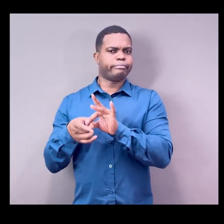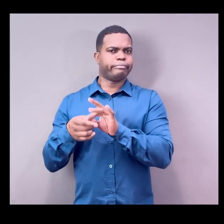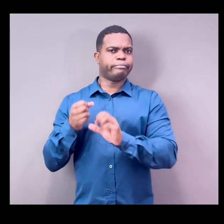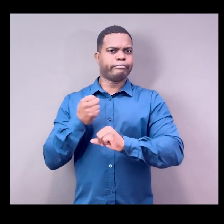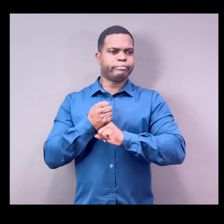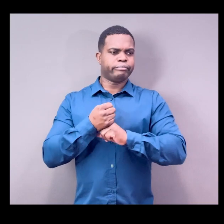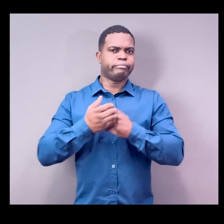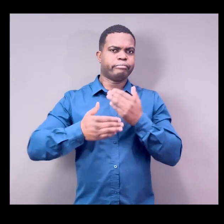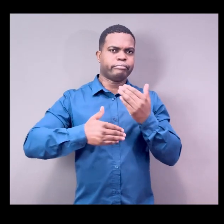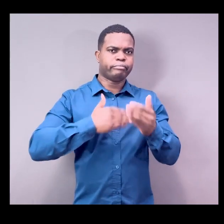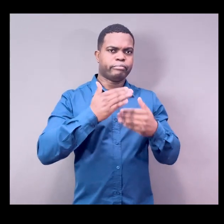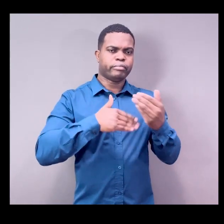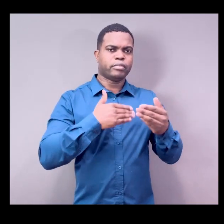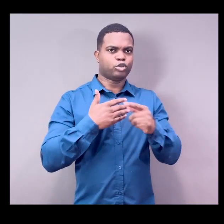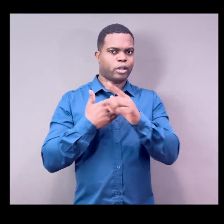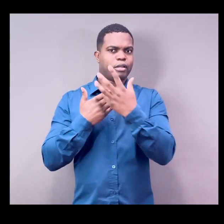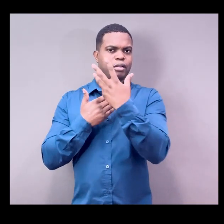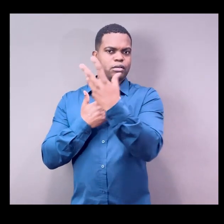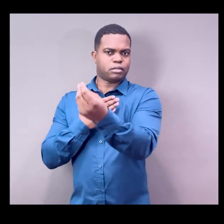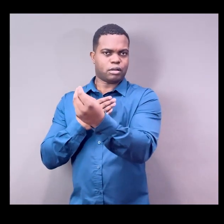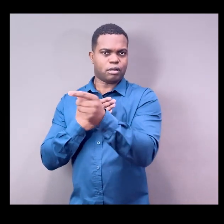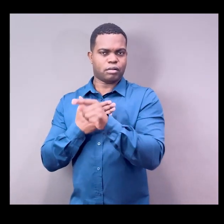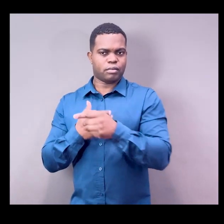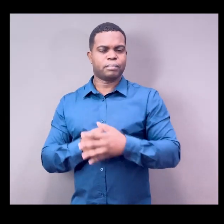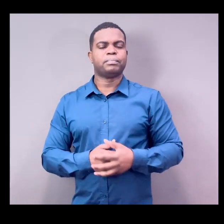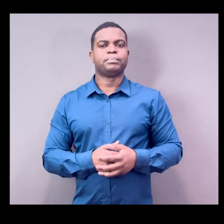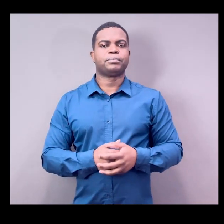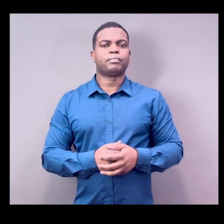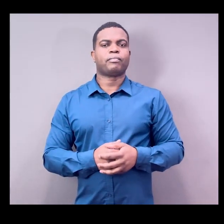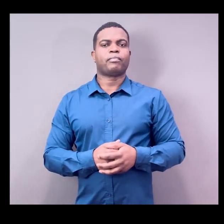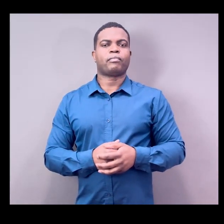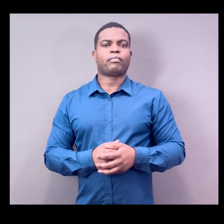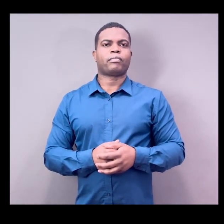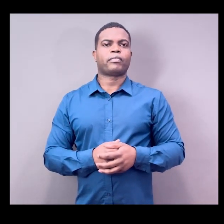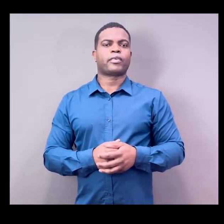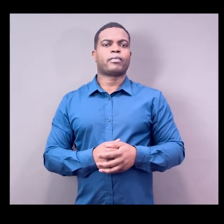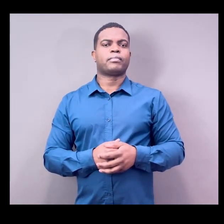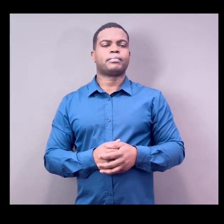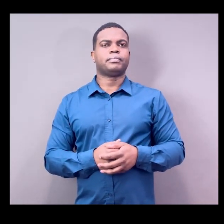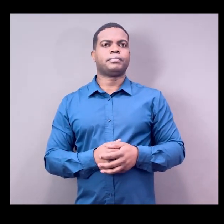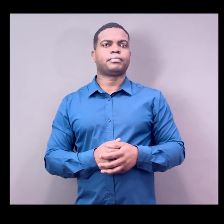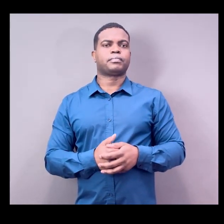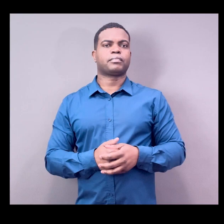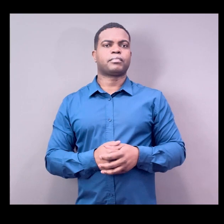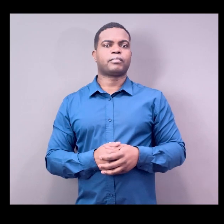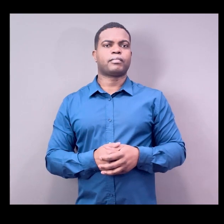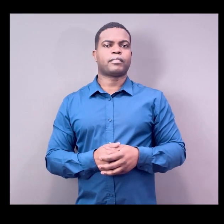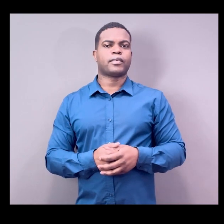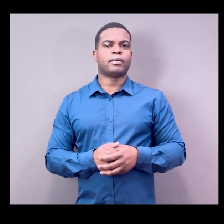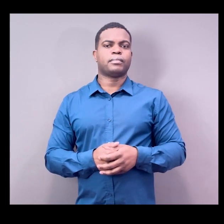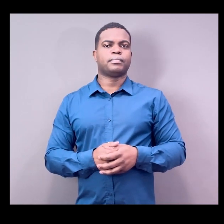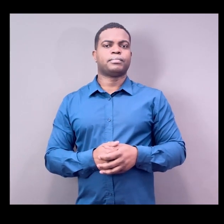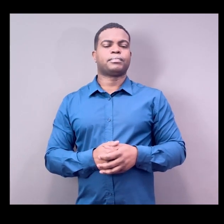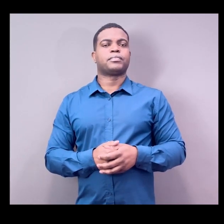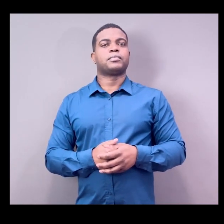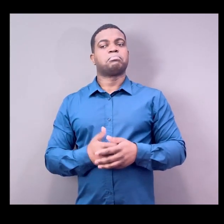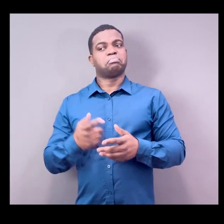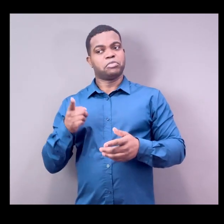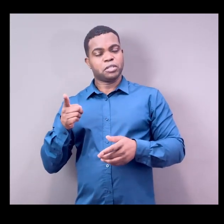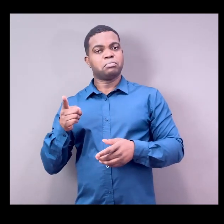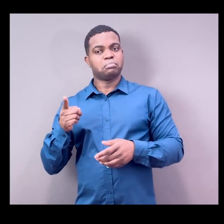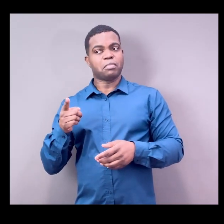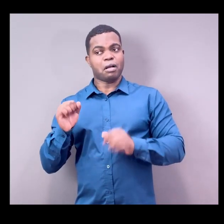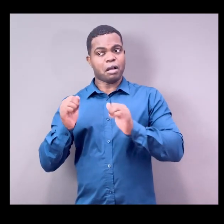opportunities. So you explore external factors that could be leveraged for the initiative benefit. It could be